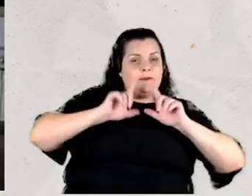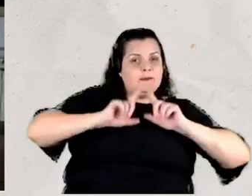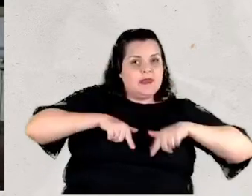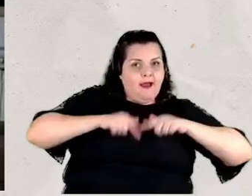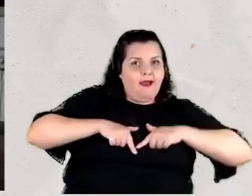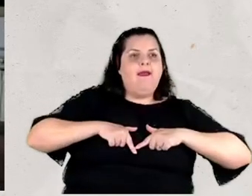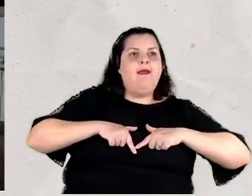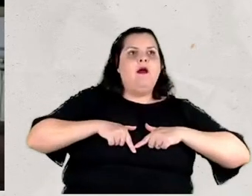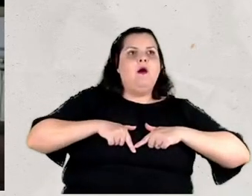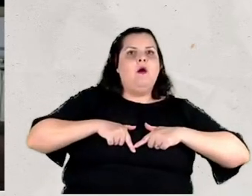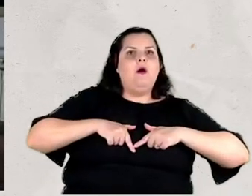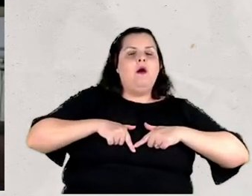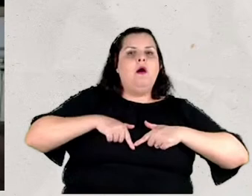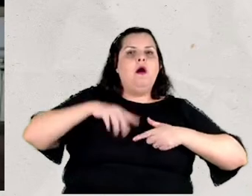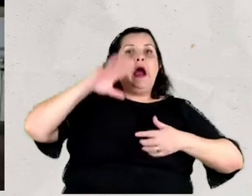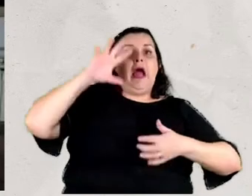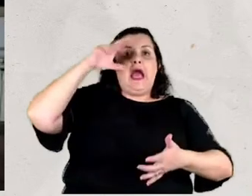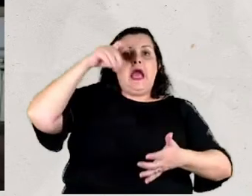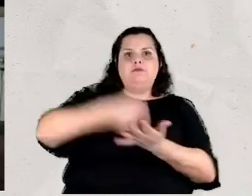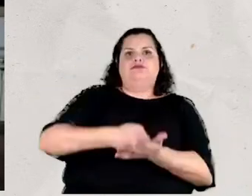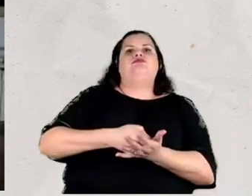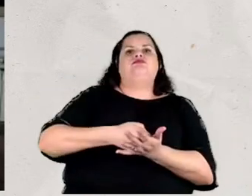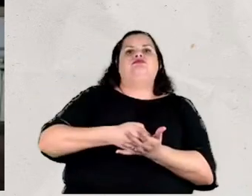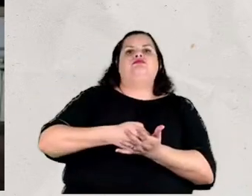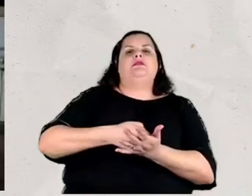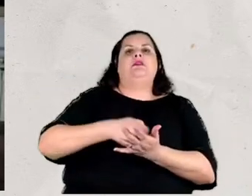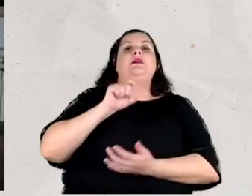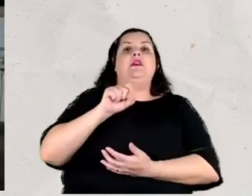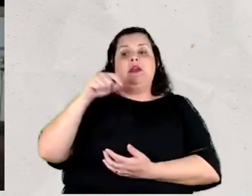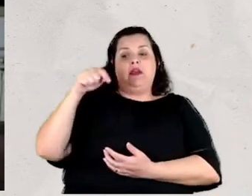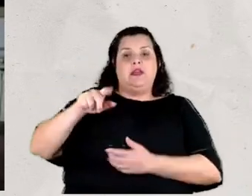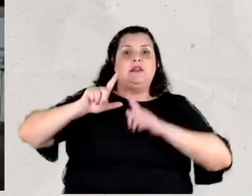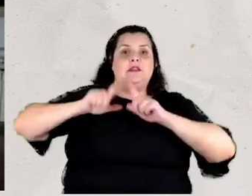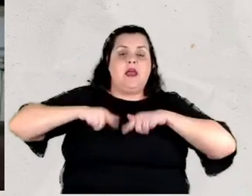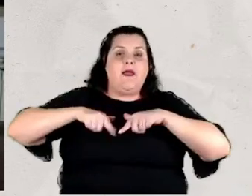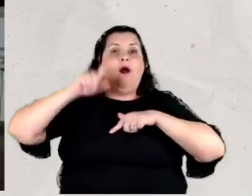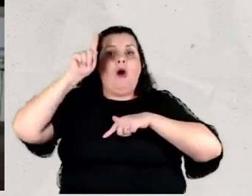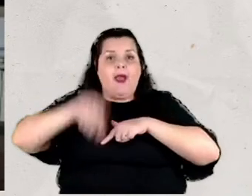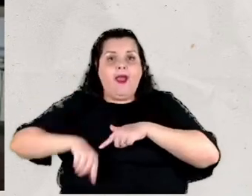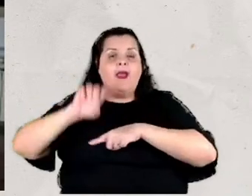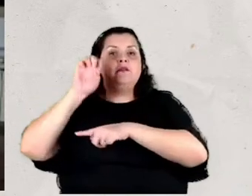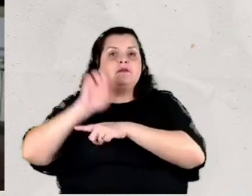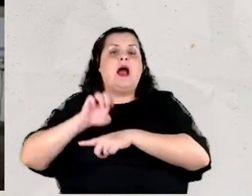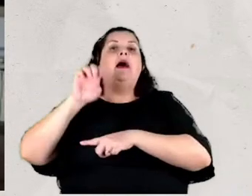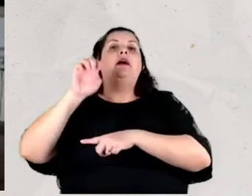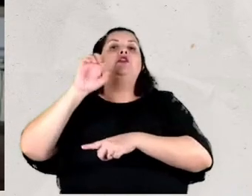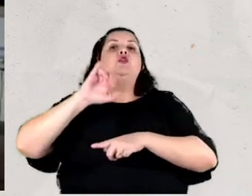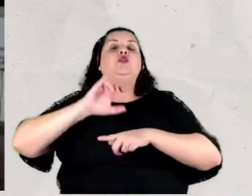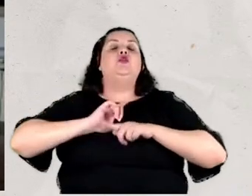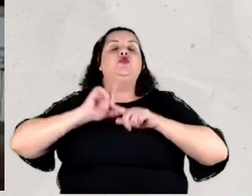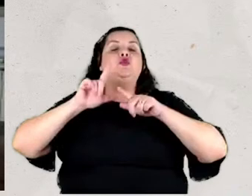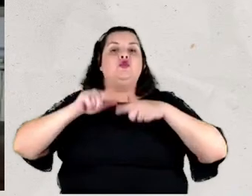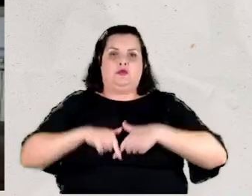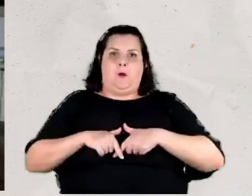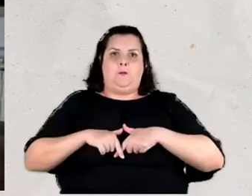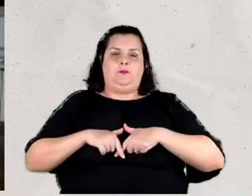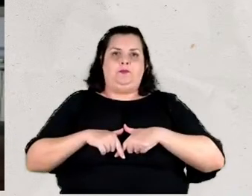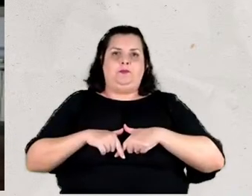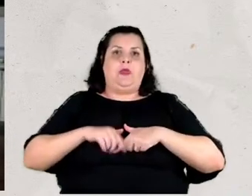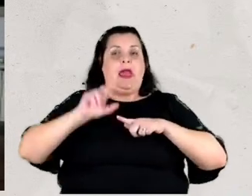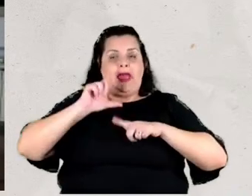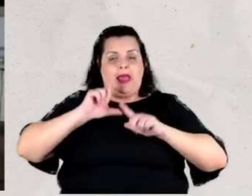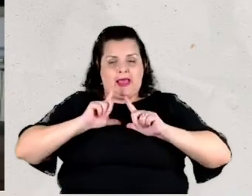Many Israeli Jews didn't notice that or just dismissed it. But I think something historic happened here. And